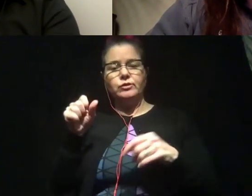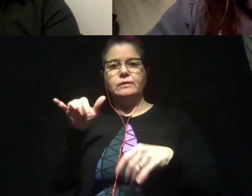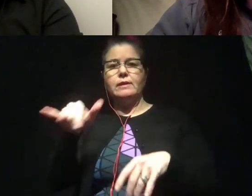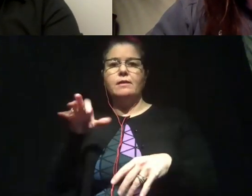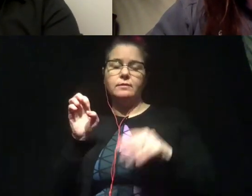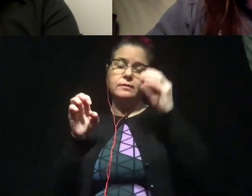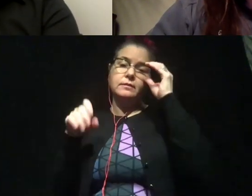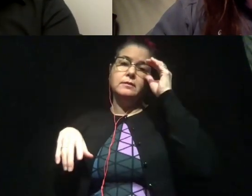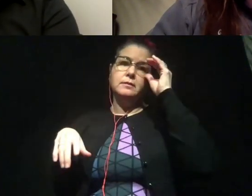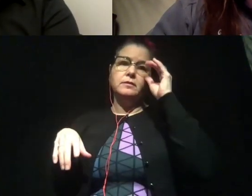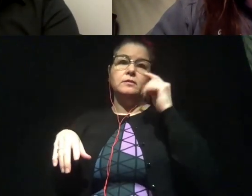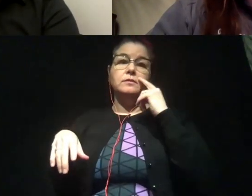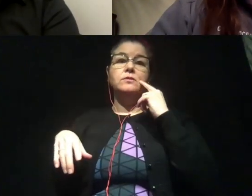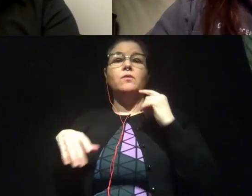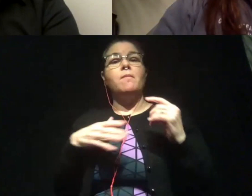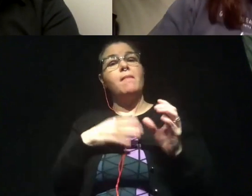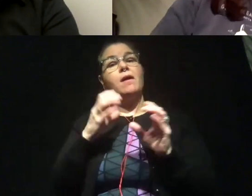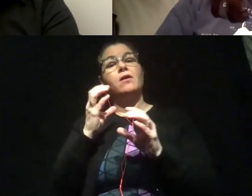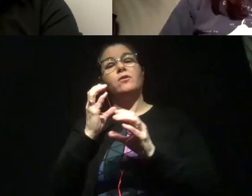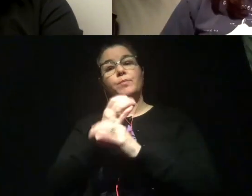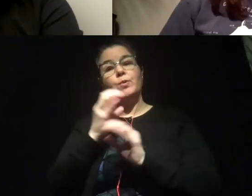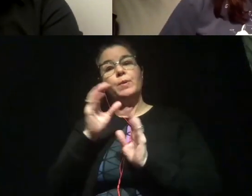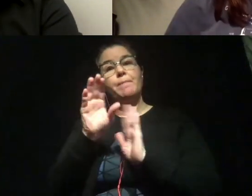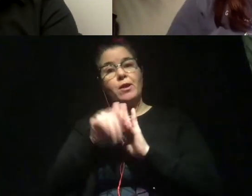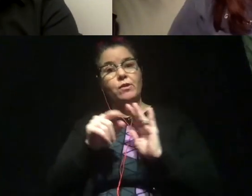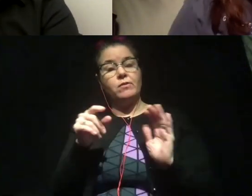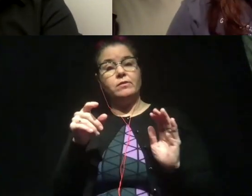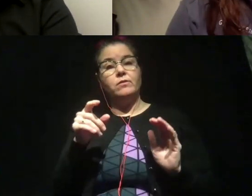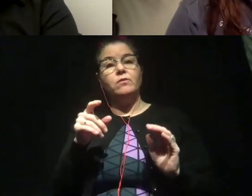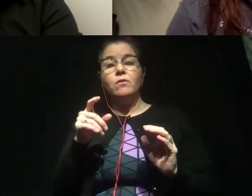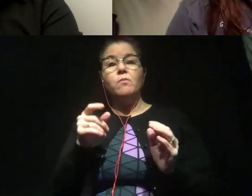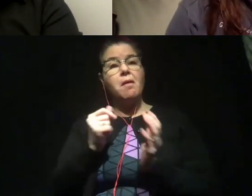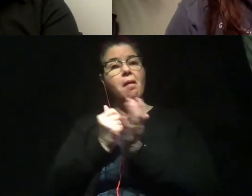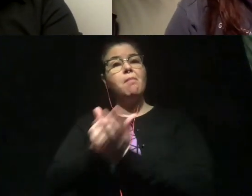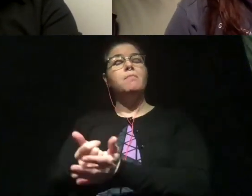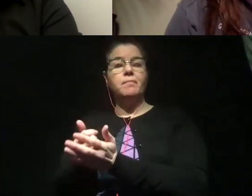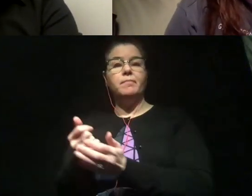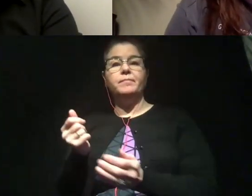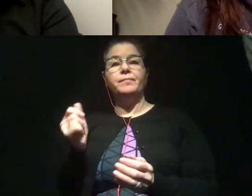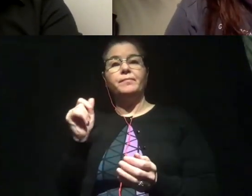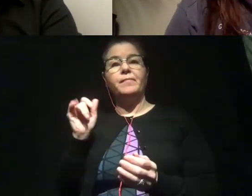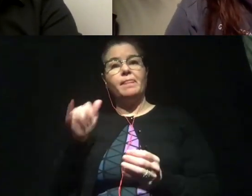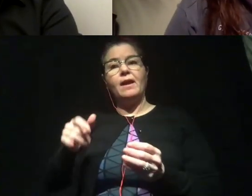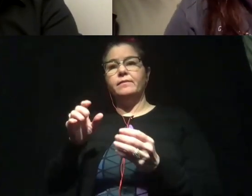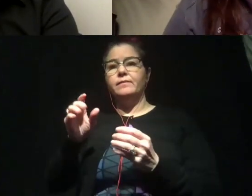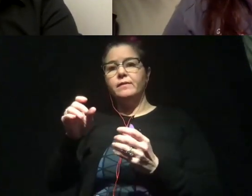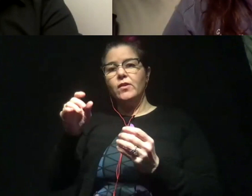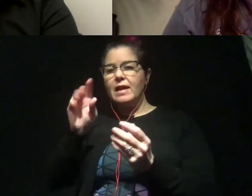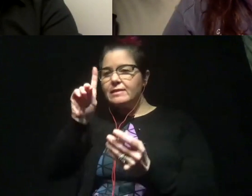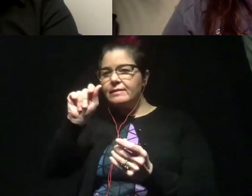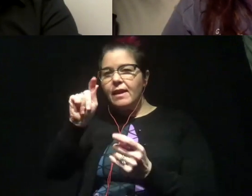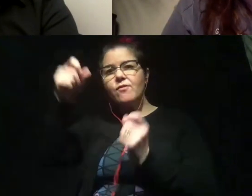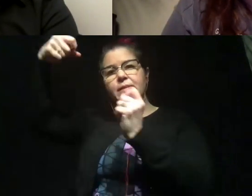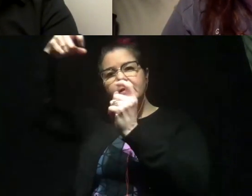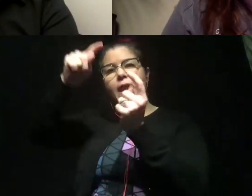my computer background actually was really useful for interpreting the satellite data. And there's a lot